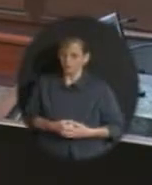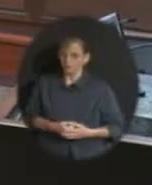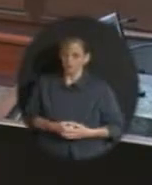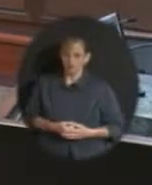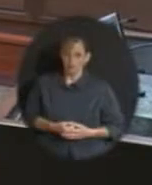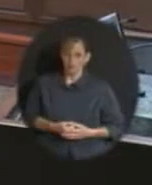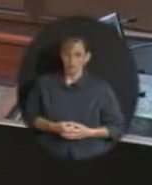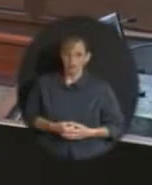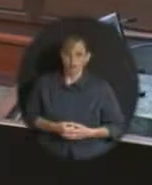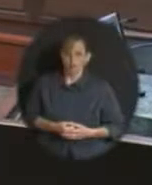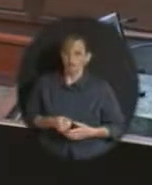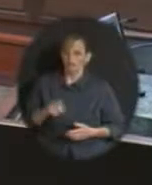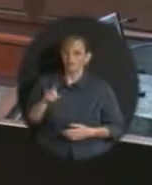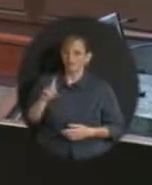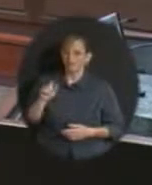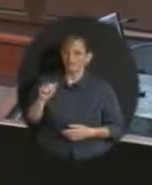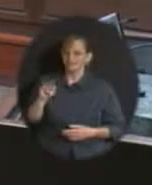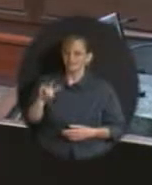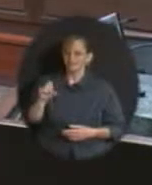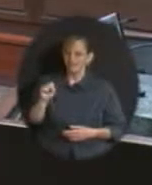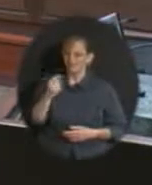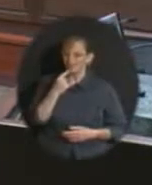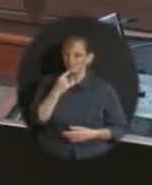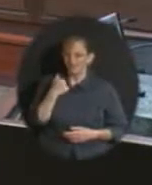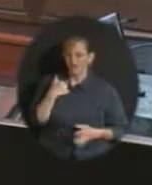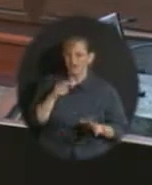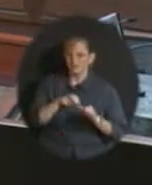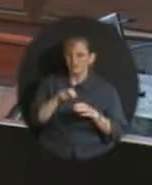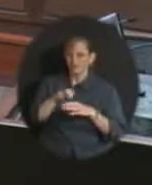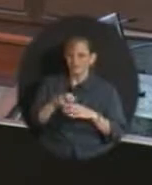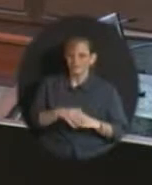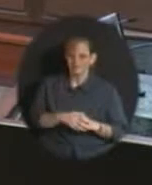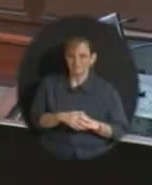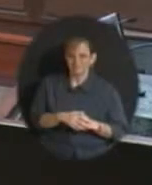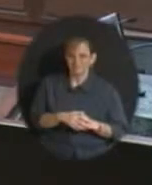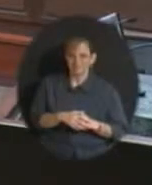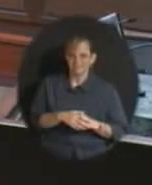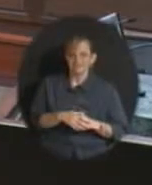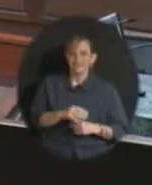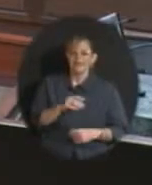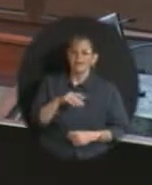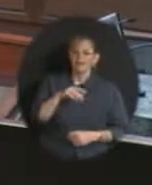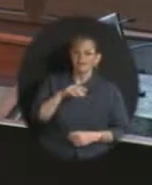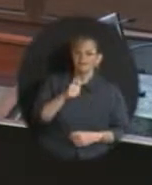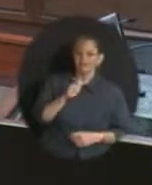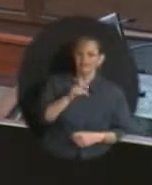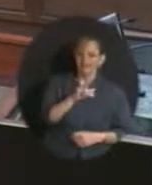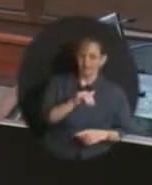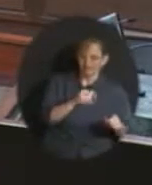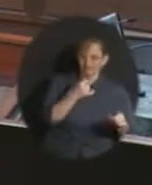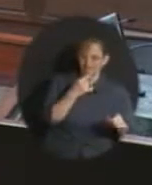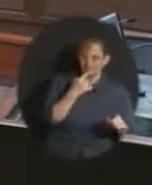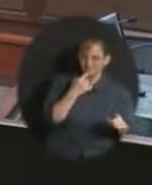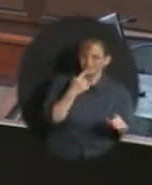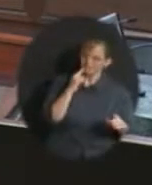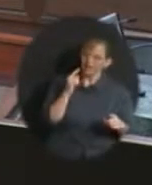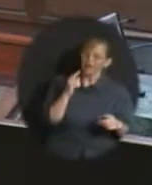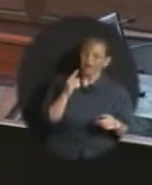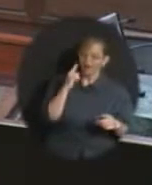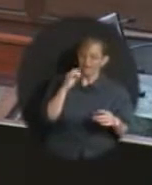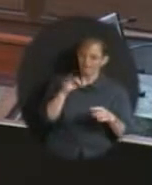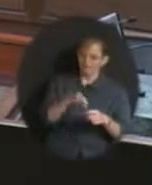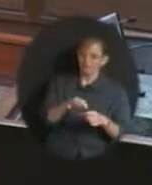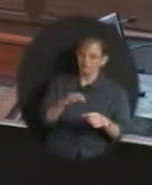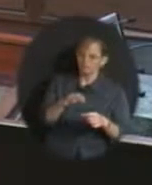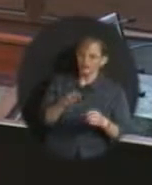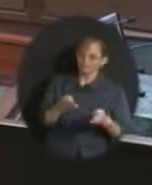I was just jumping ahead, so no. All right, okay. I Okay. move that we cease nominations. There you go. Now that I got a motion